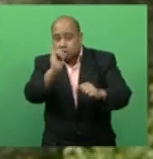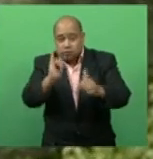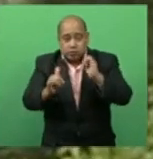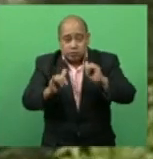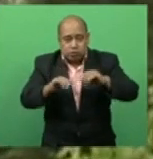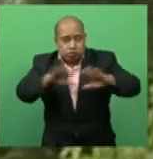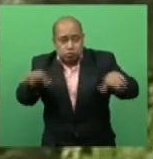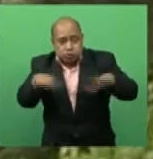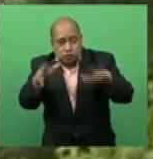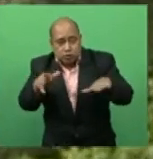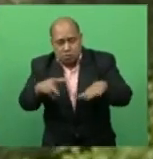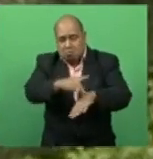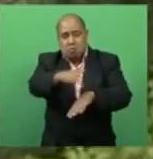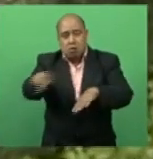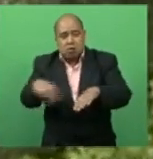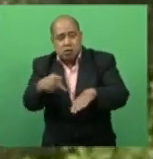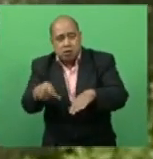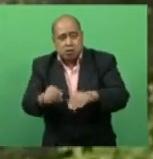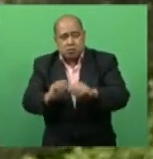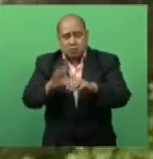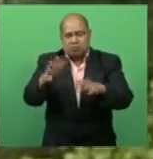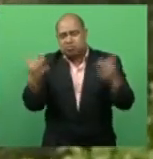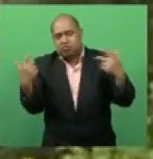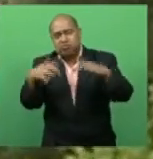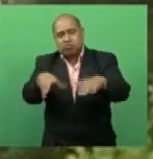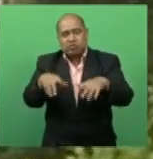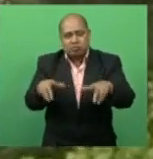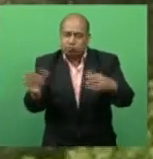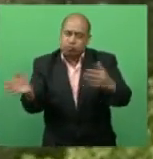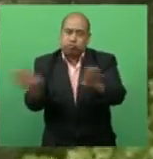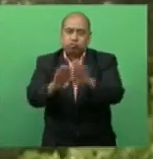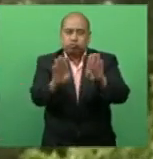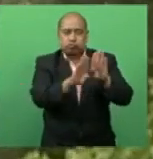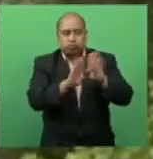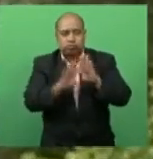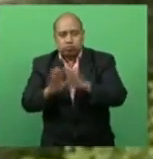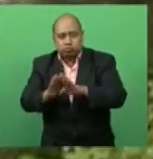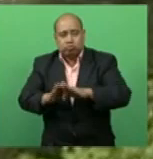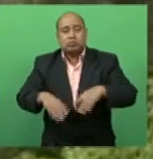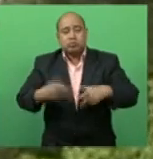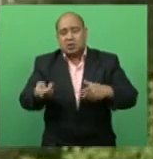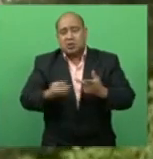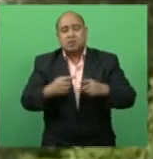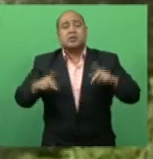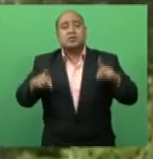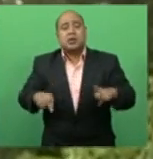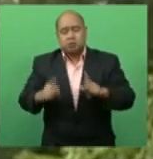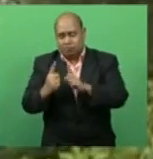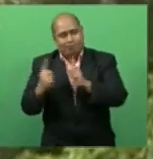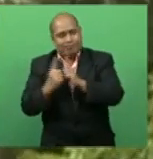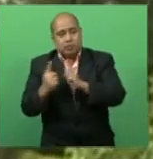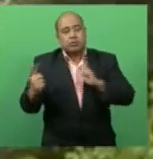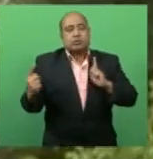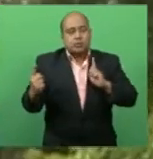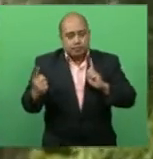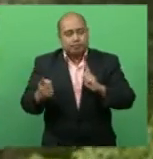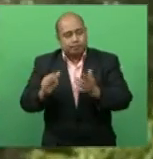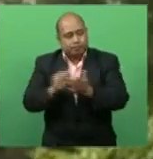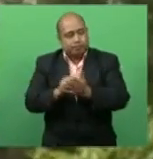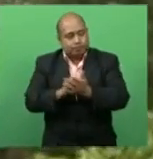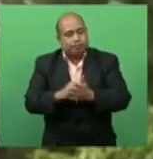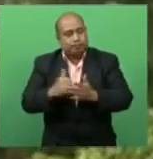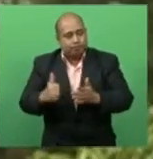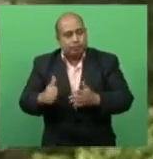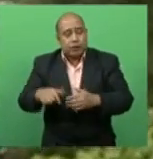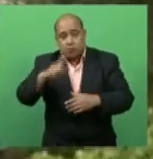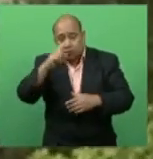closed. Physical distancing should be practiced as much as possible. Every Fijian should continue to